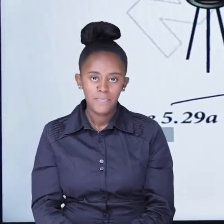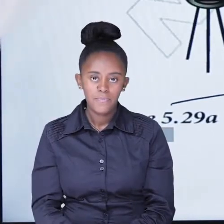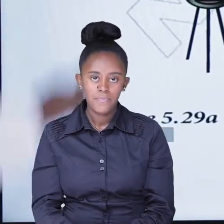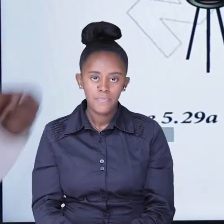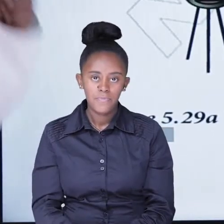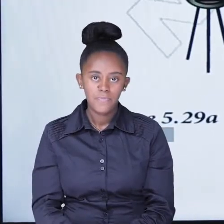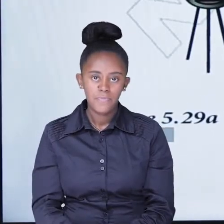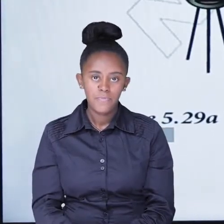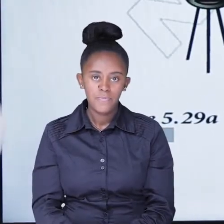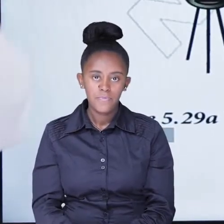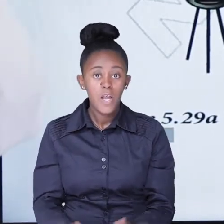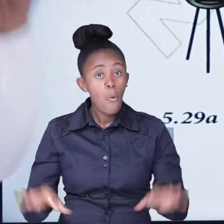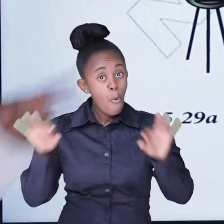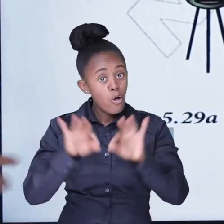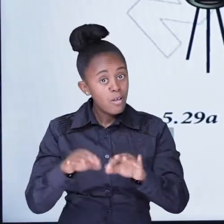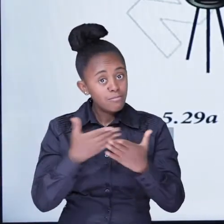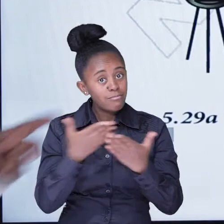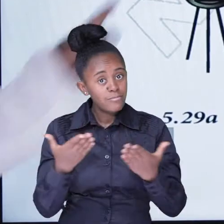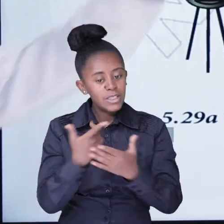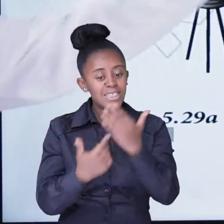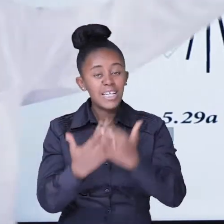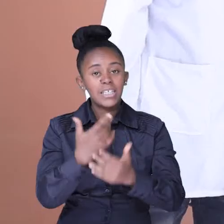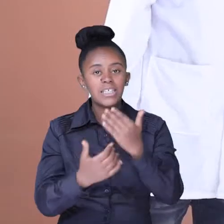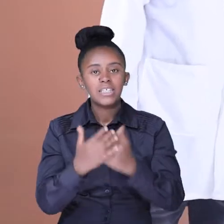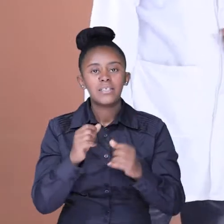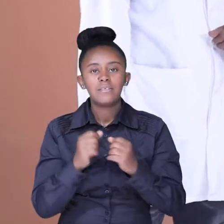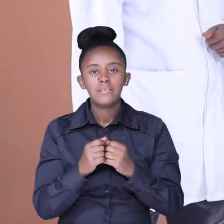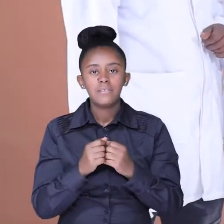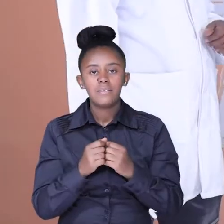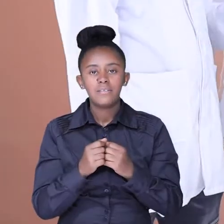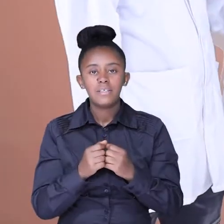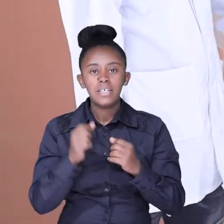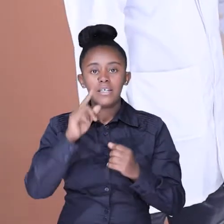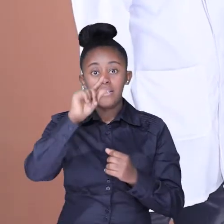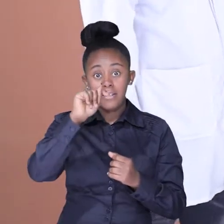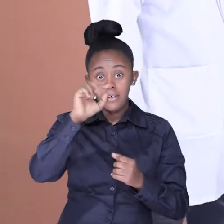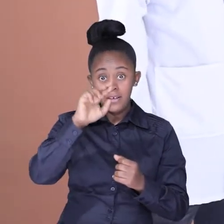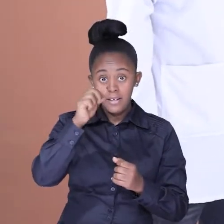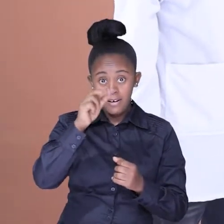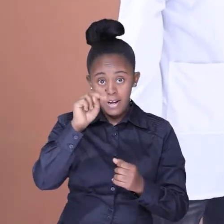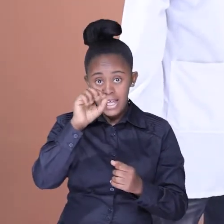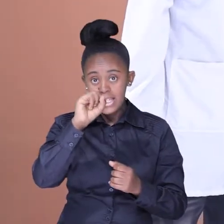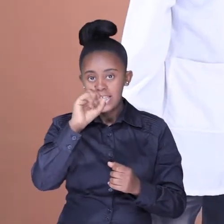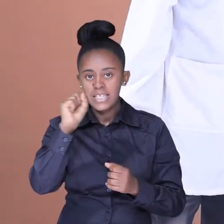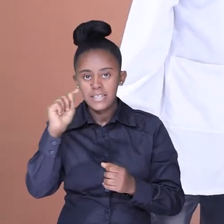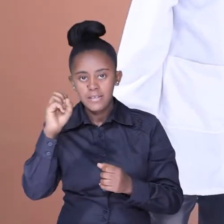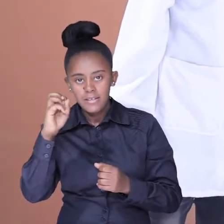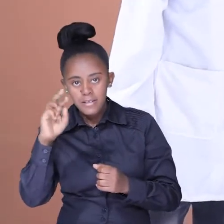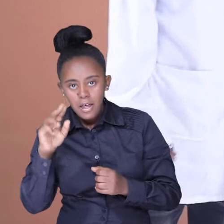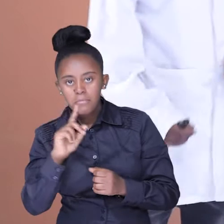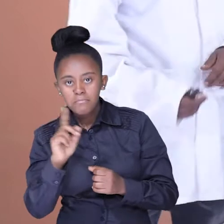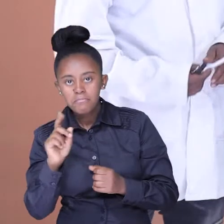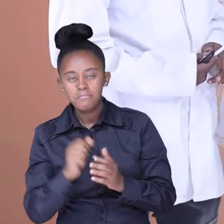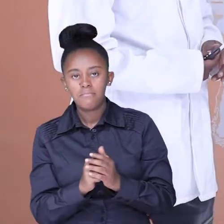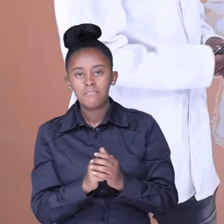And the next that is important in our discussion is transistors. This transistor is very significant